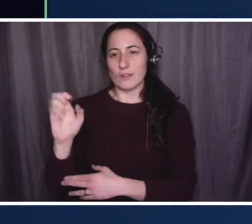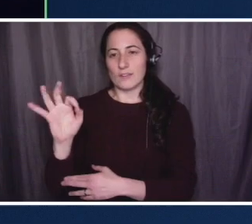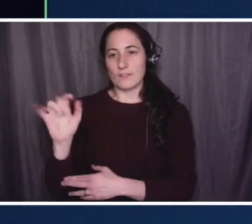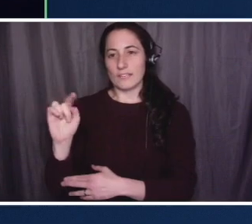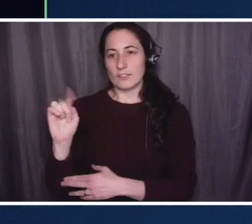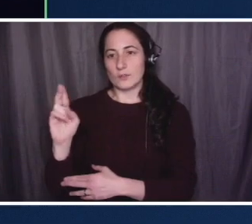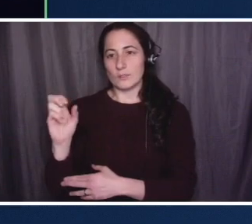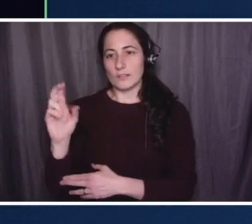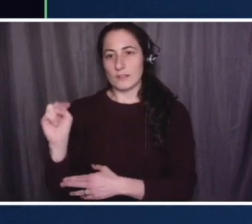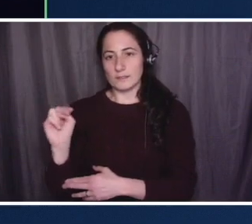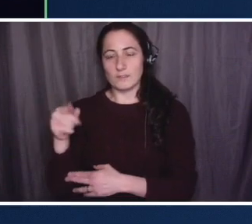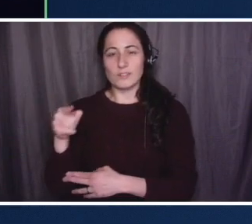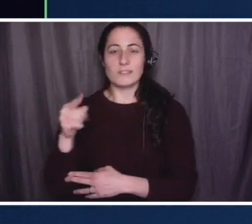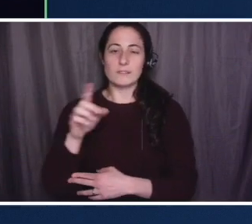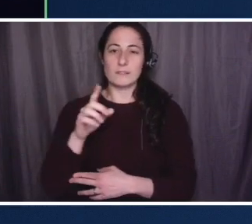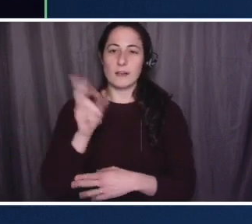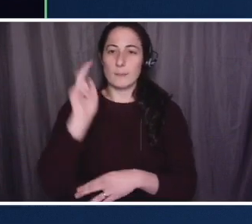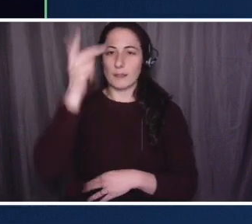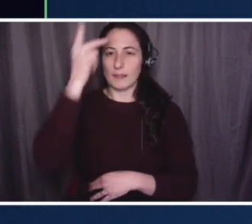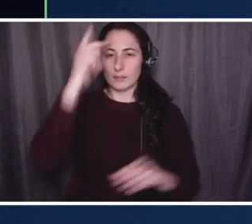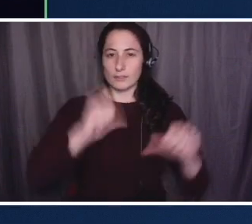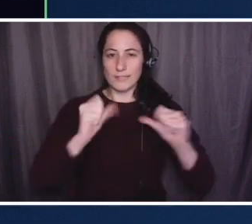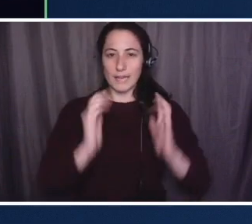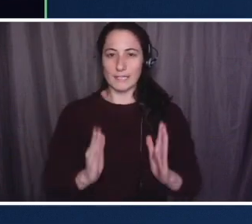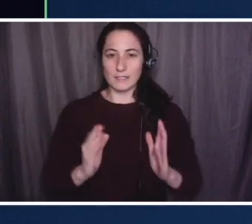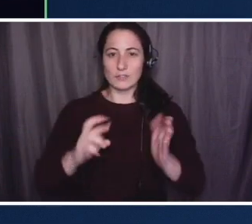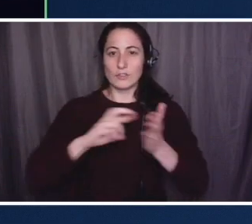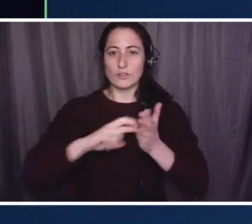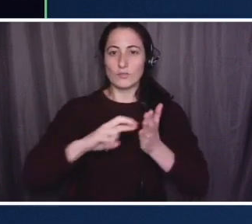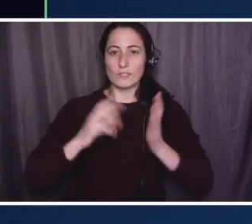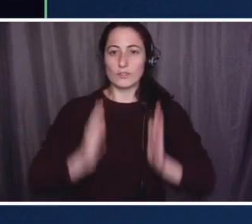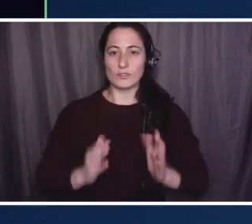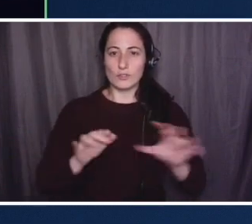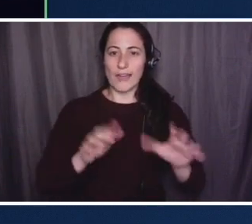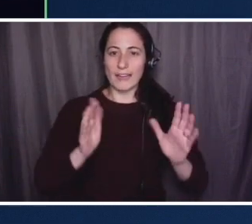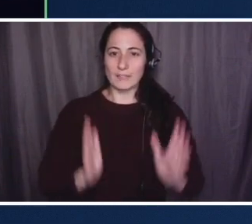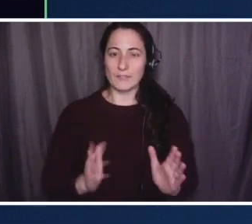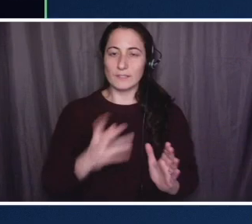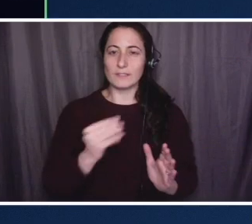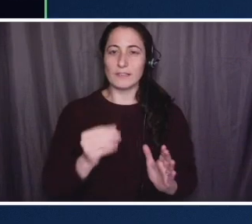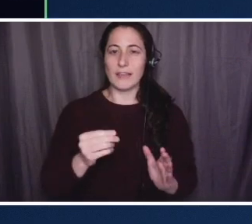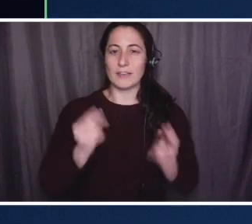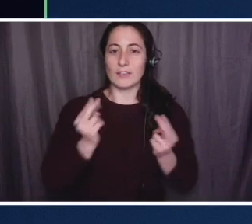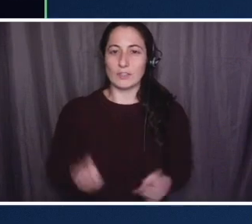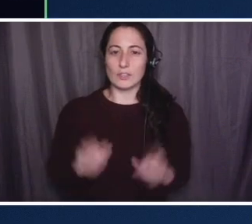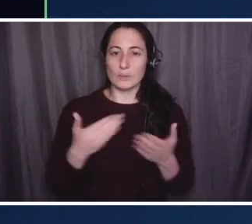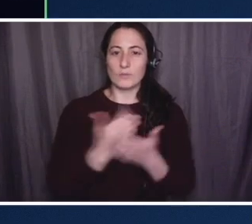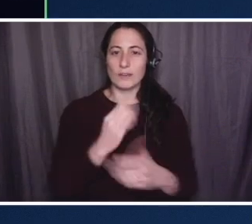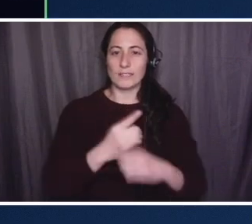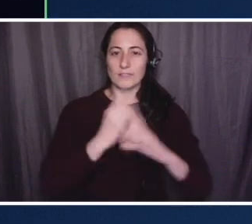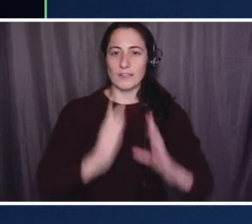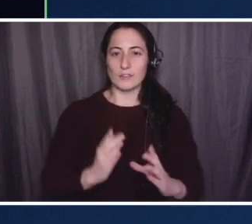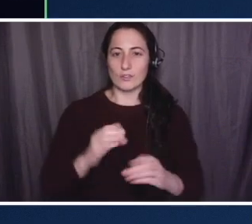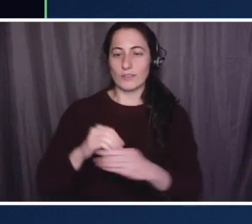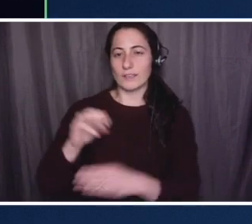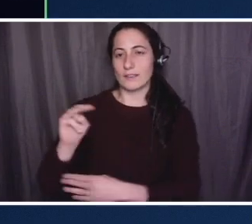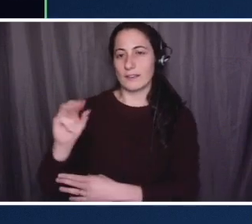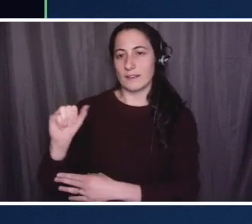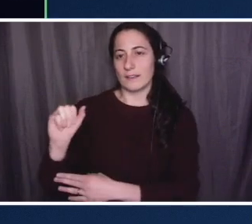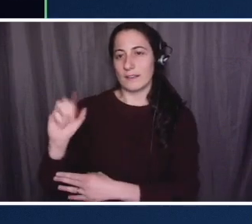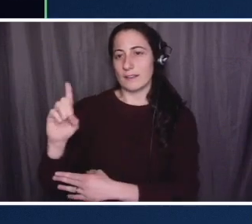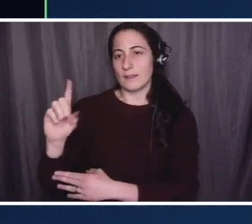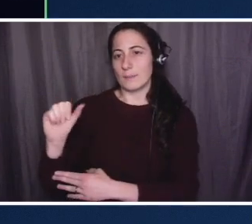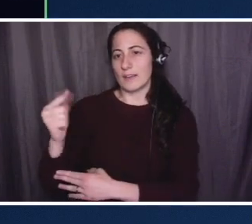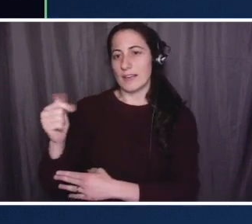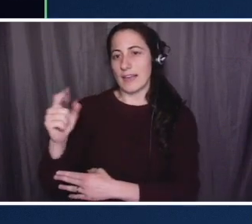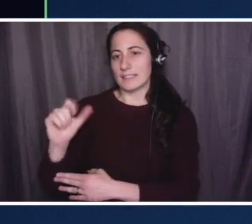political scientist, researcher, activist, and human rights defender in Madagascar and beyond. Committed to